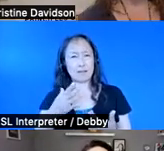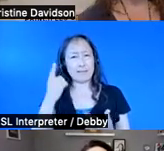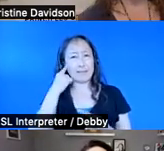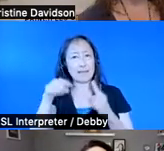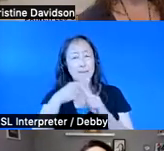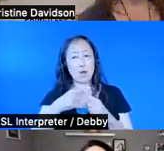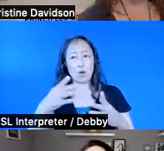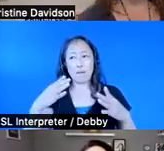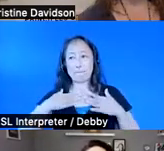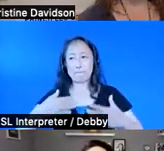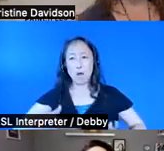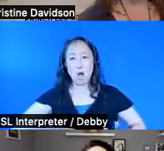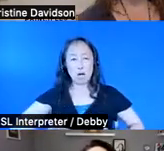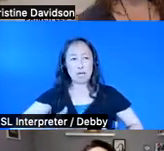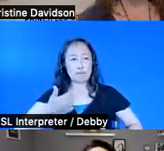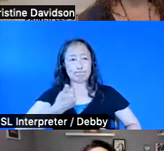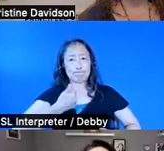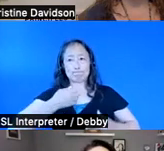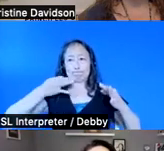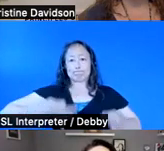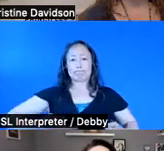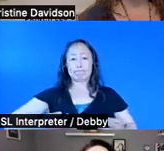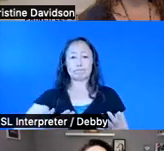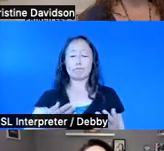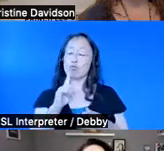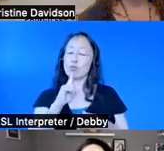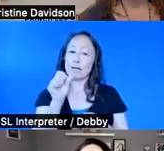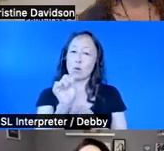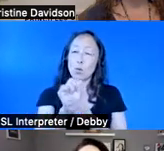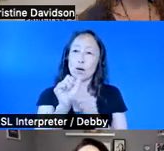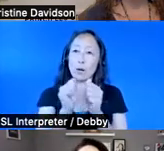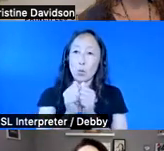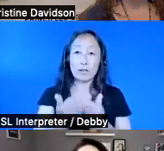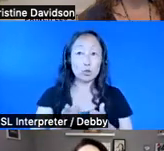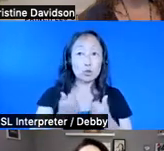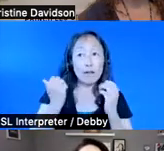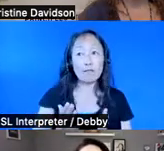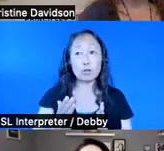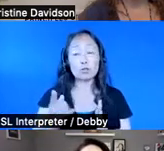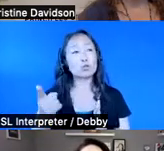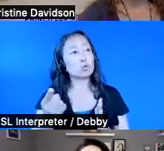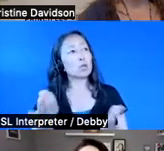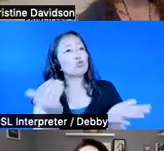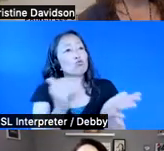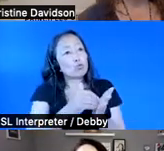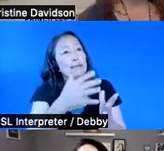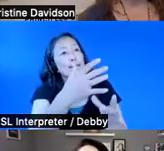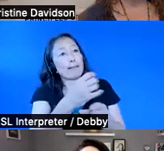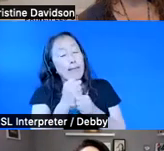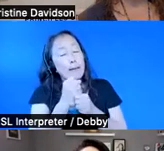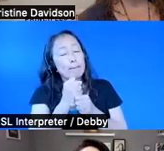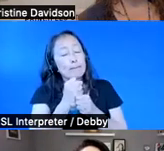with and on behalf of victims or survivors to help regain personal sovereignty and control over their bodies,